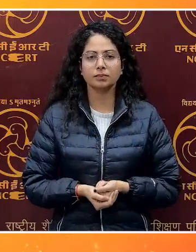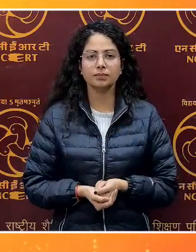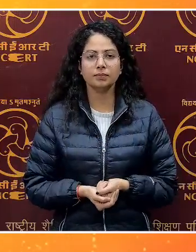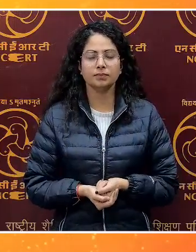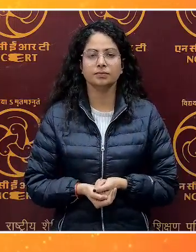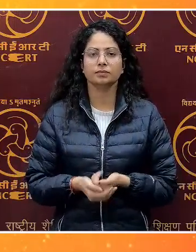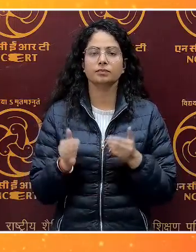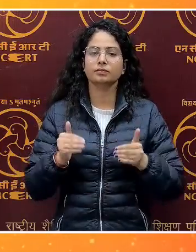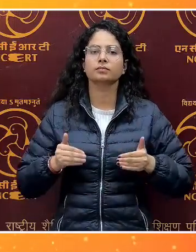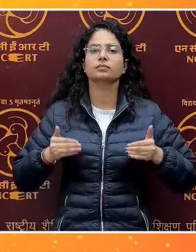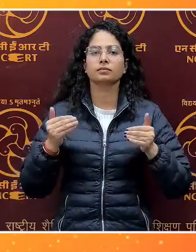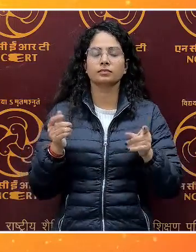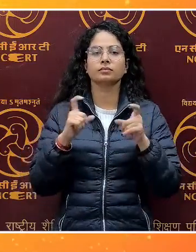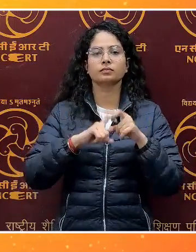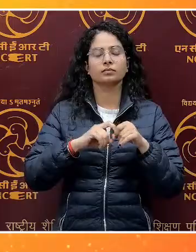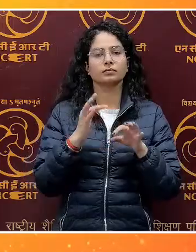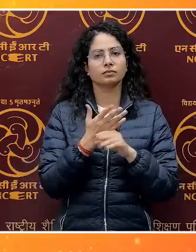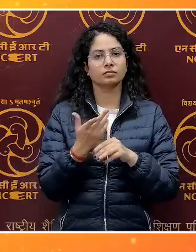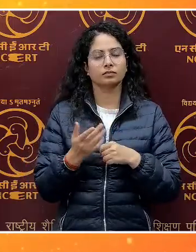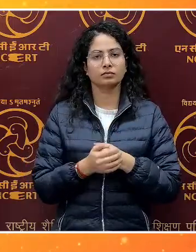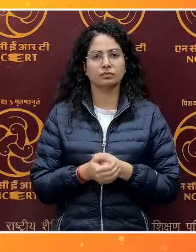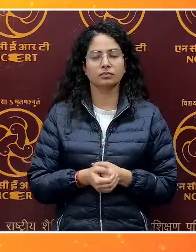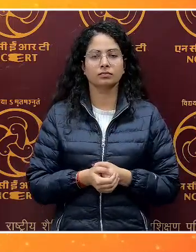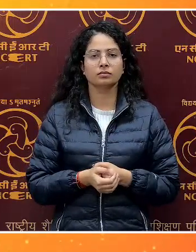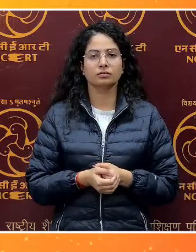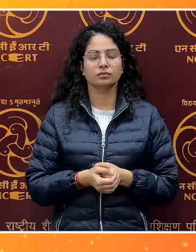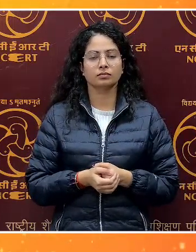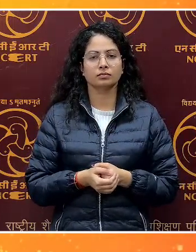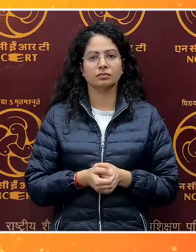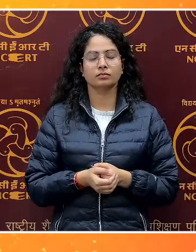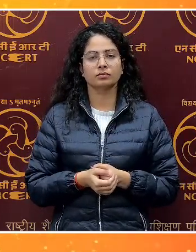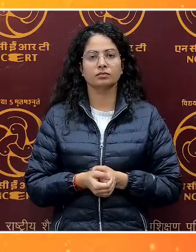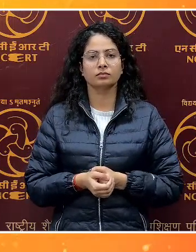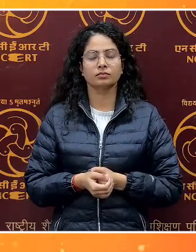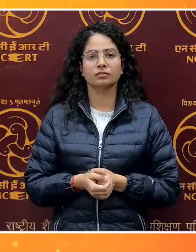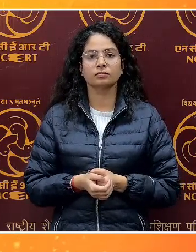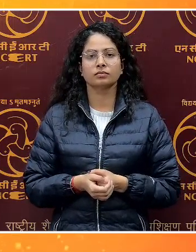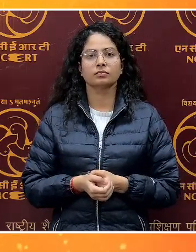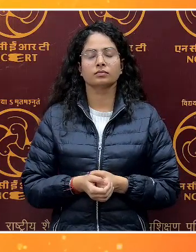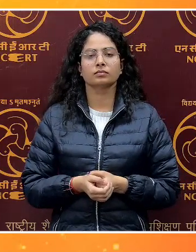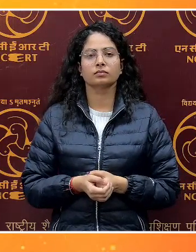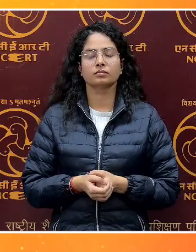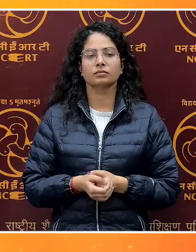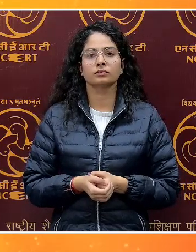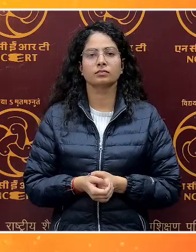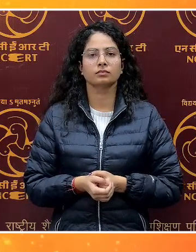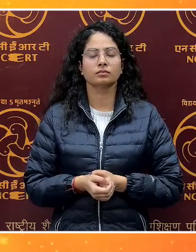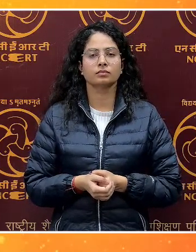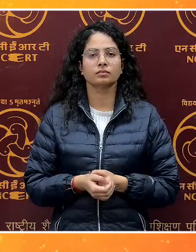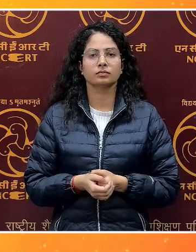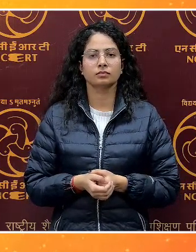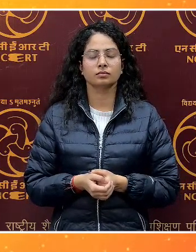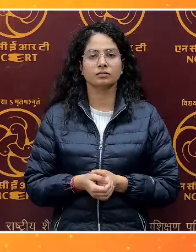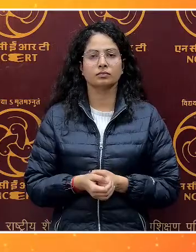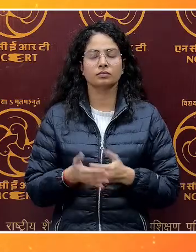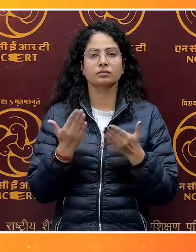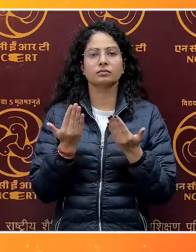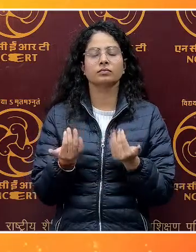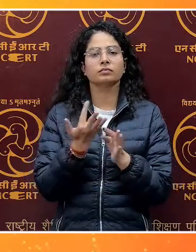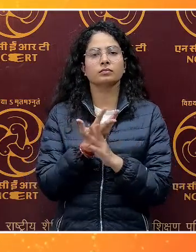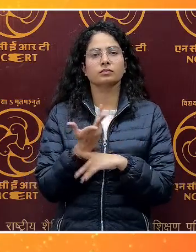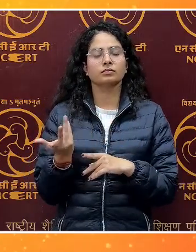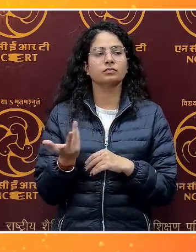look into another question. We have a solid is in the form of a cylinder with hemispherical ends,